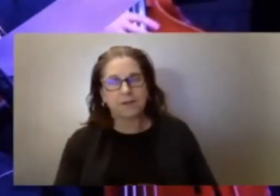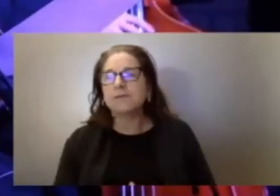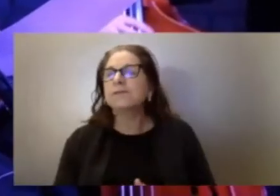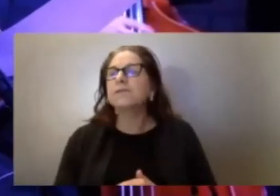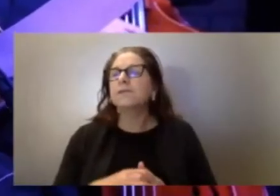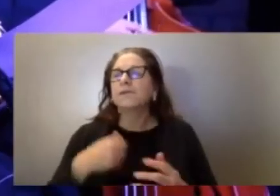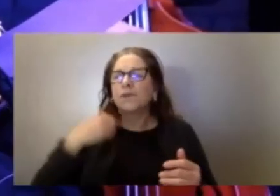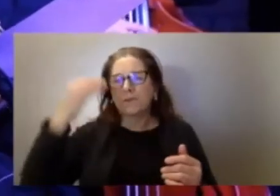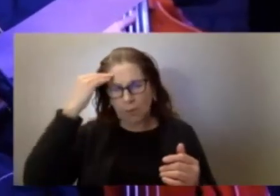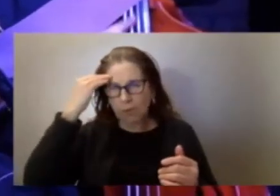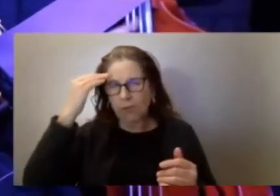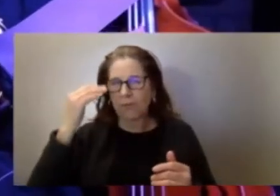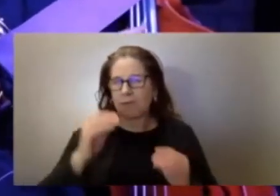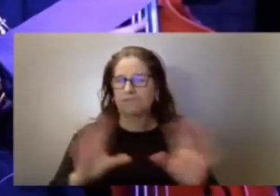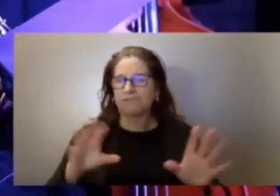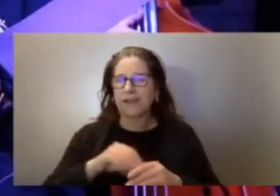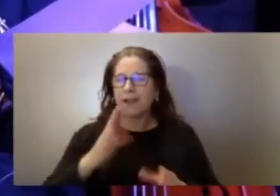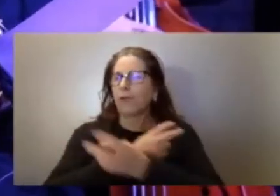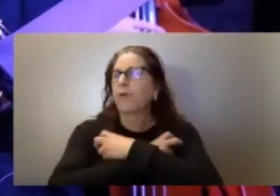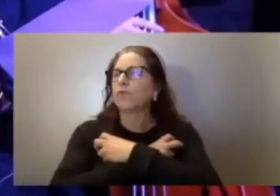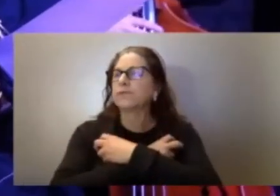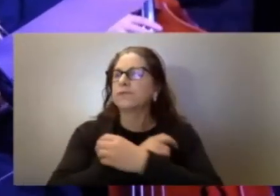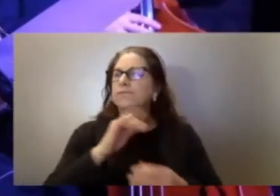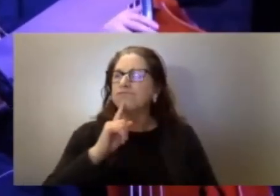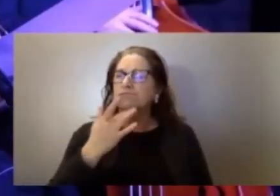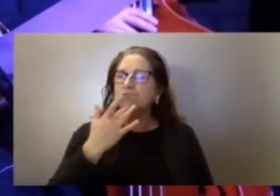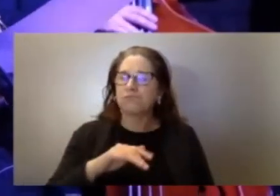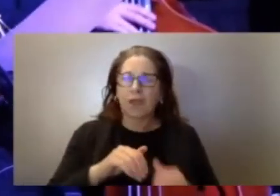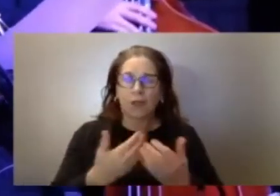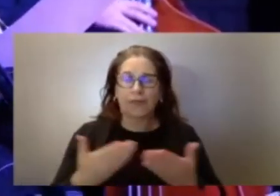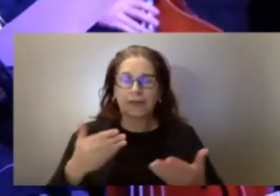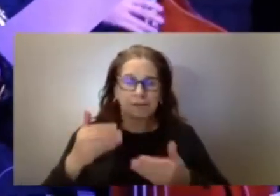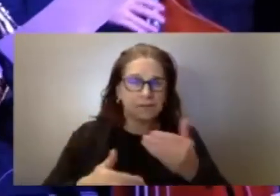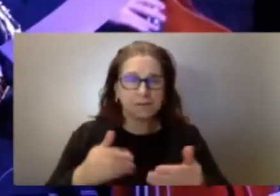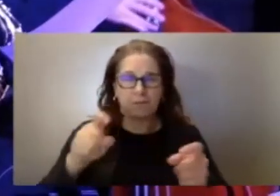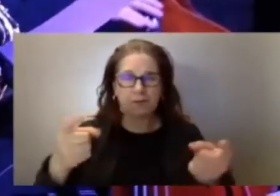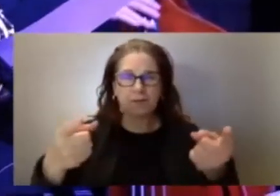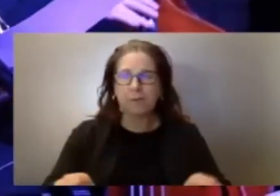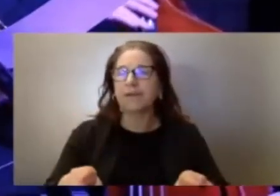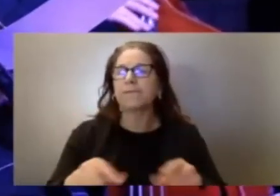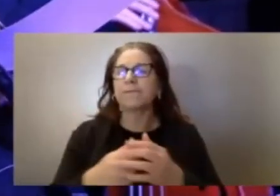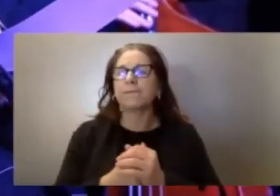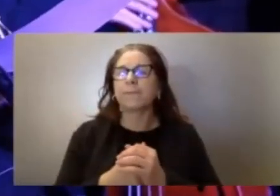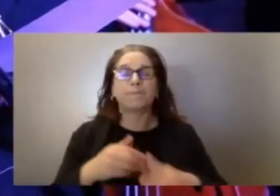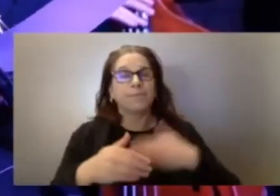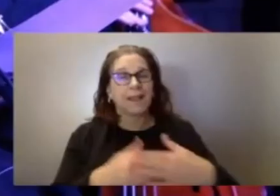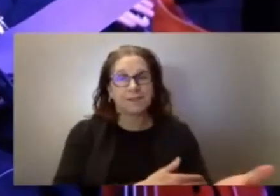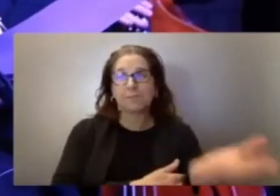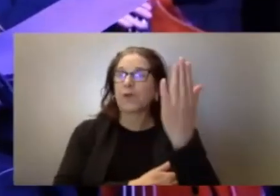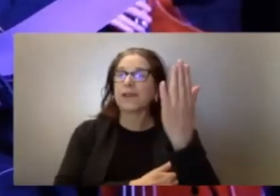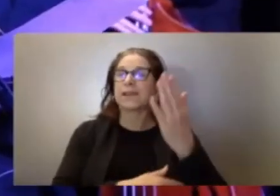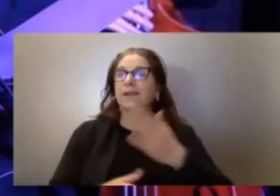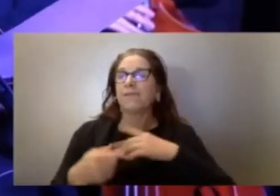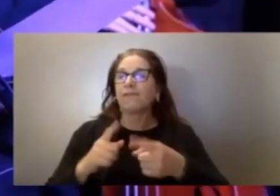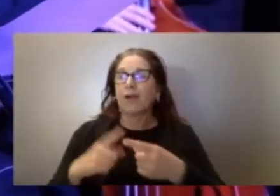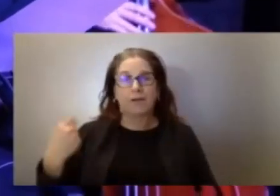No one tells us we're going to be killed. We know it. My bones know it. It is unfortunate, but that is how things must